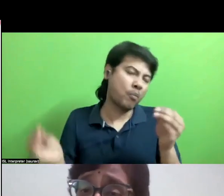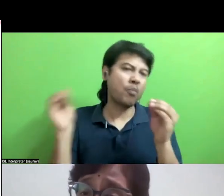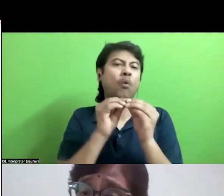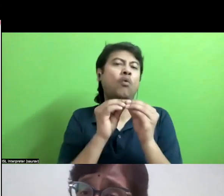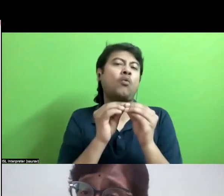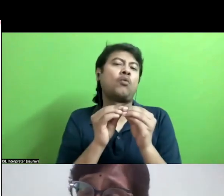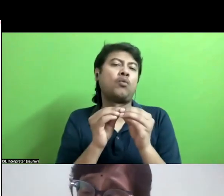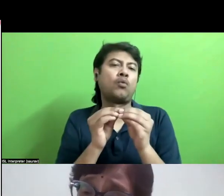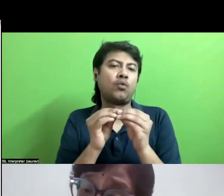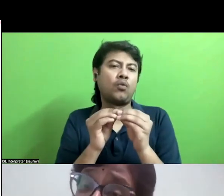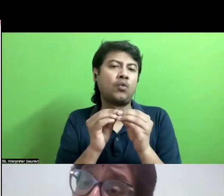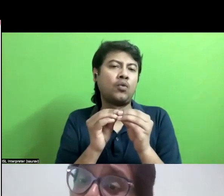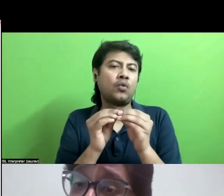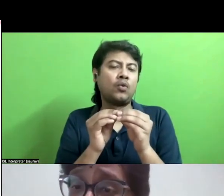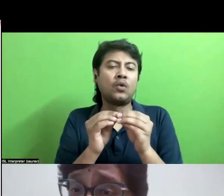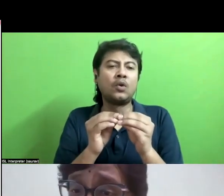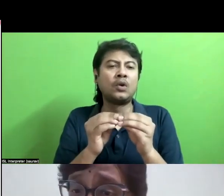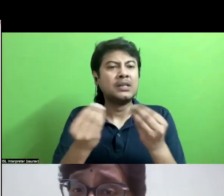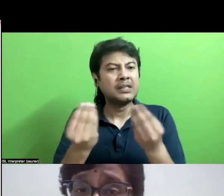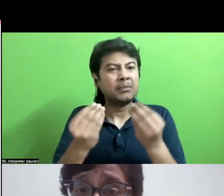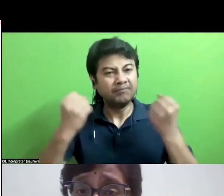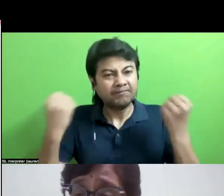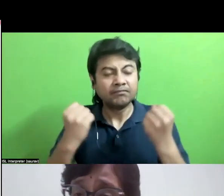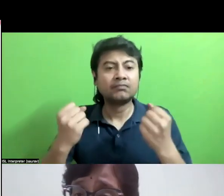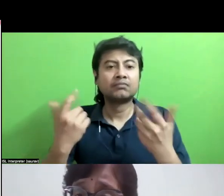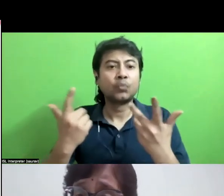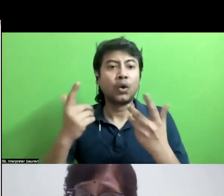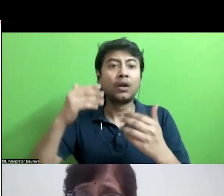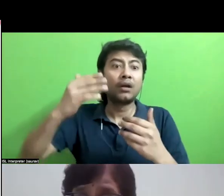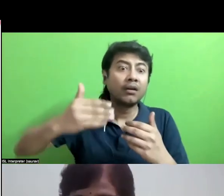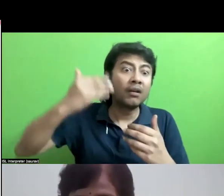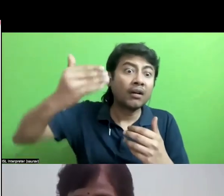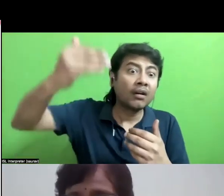something to spread and save future generations, right?